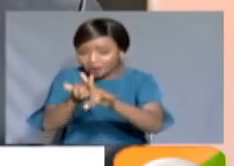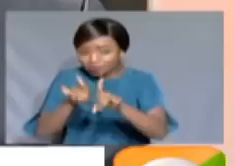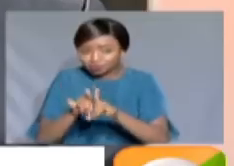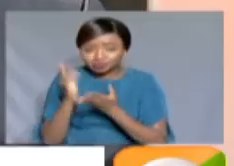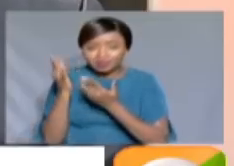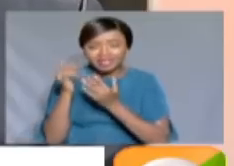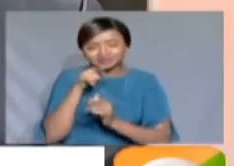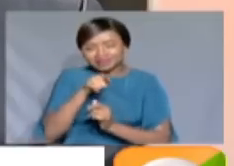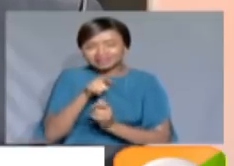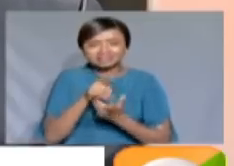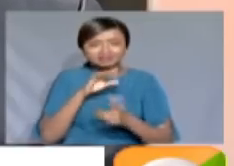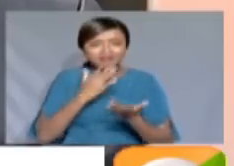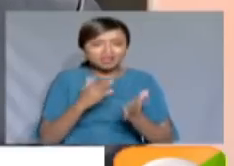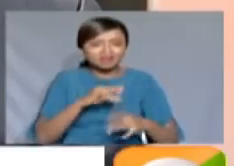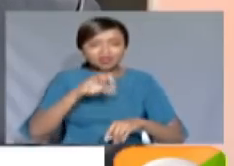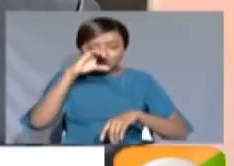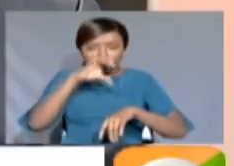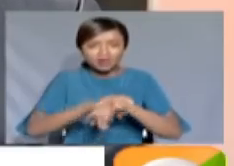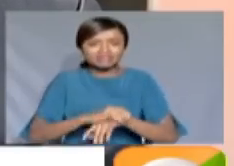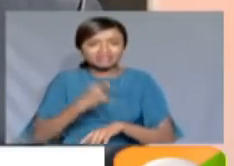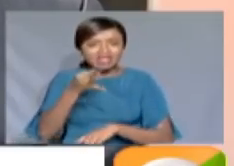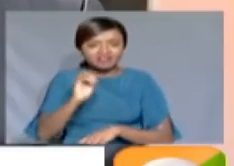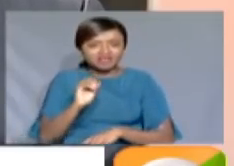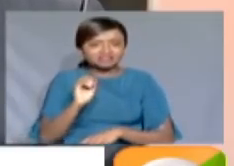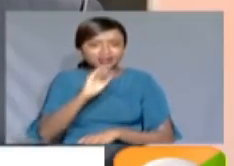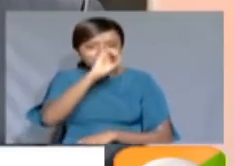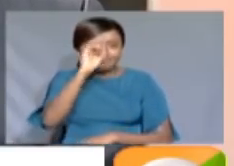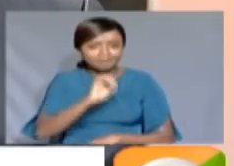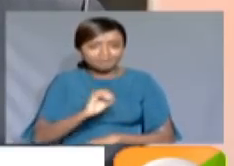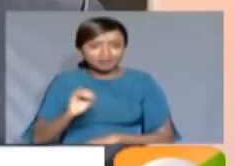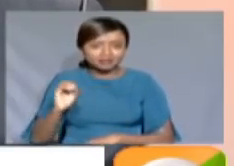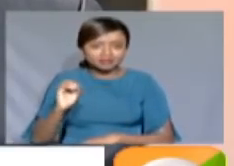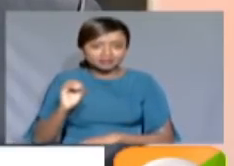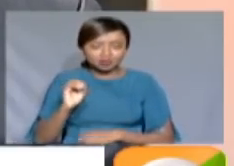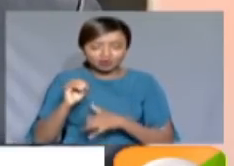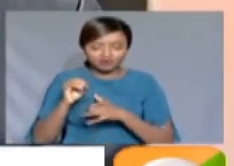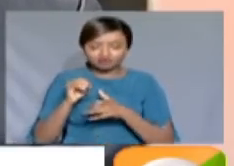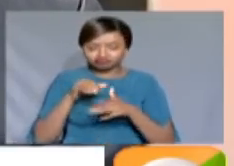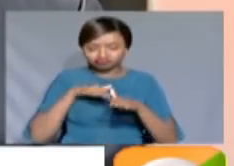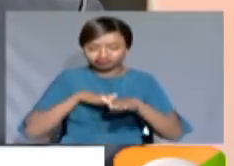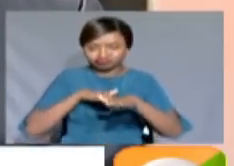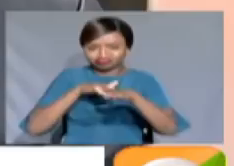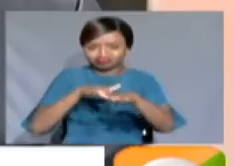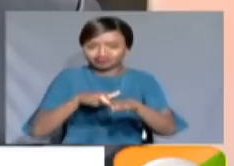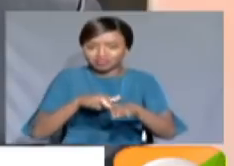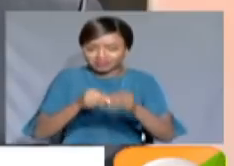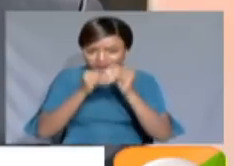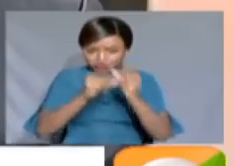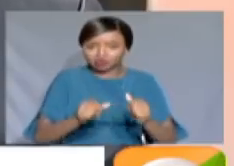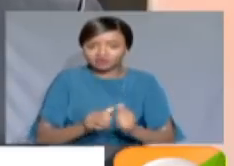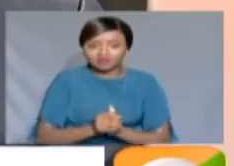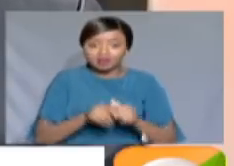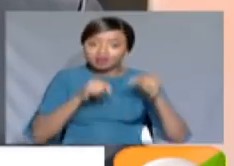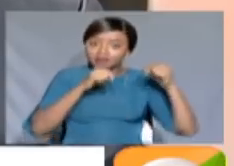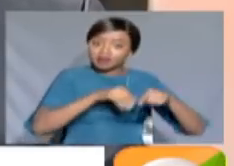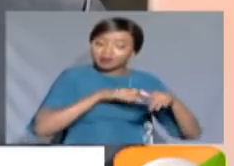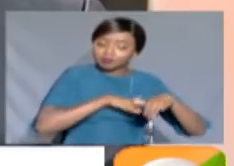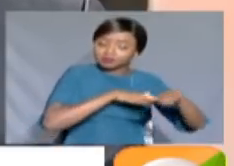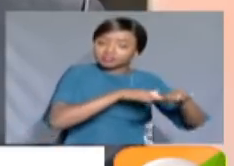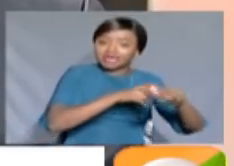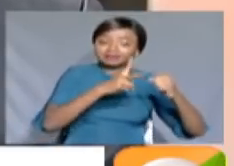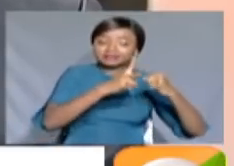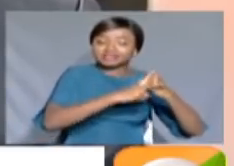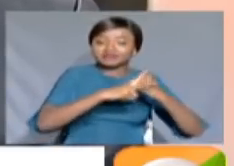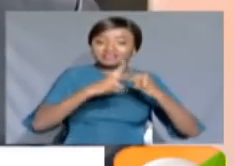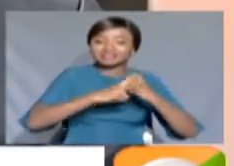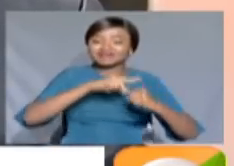about 30% of the available traffic now. The traffic today is about 77,000